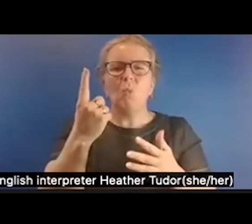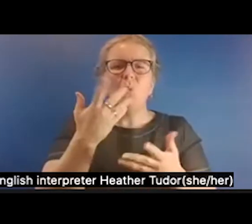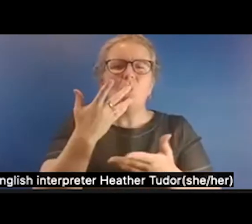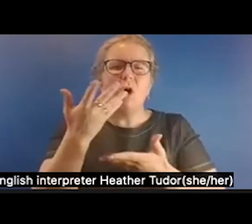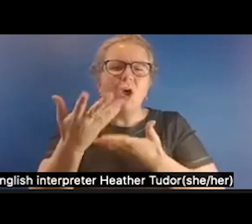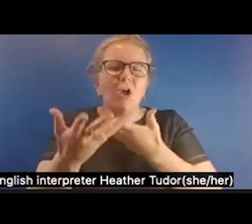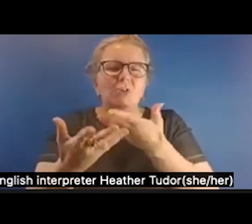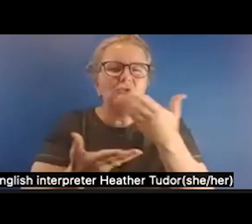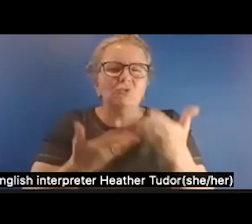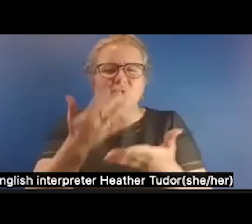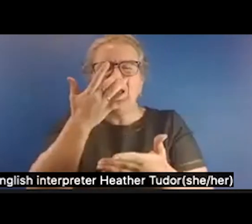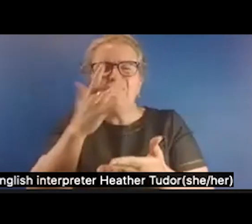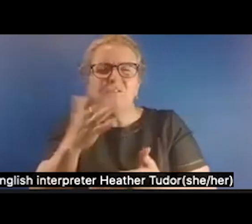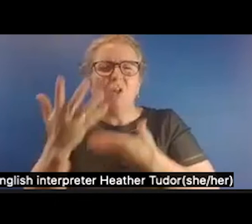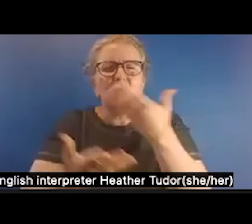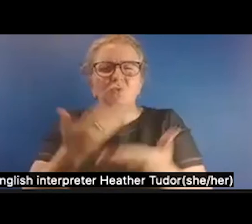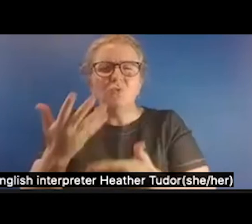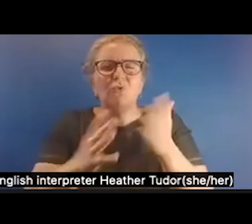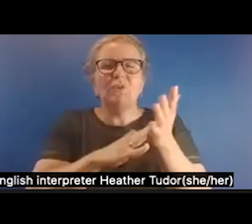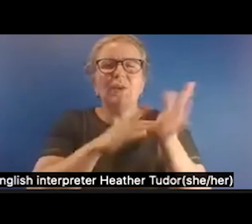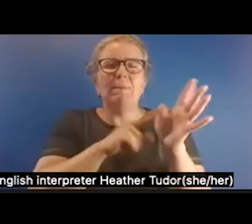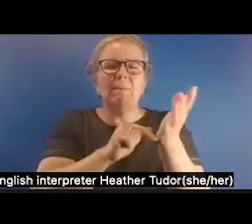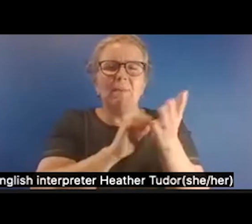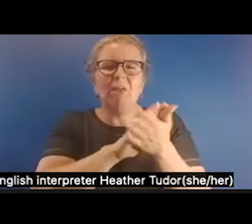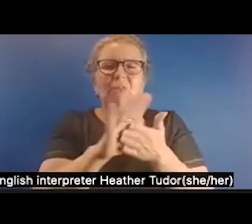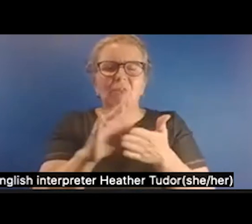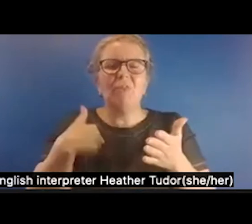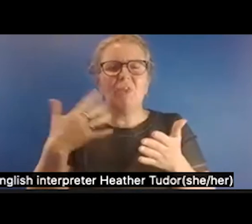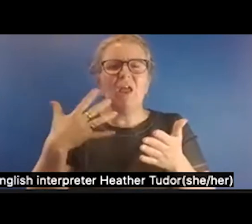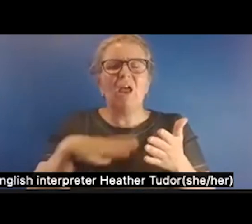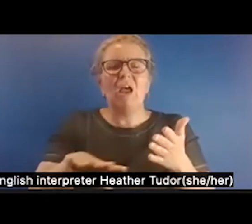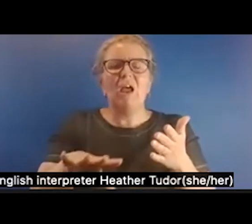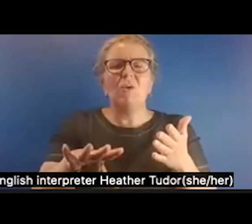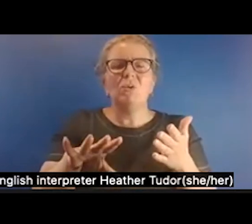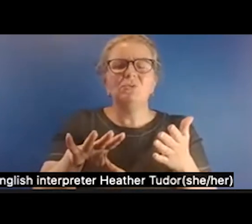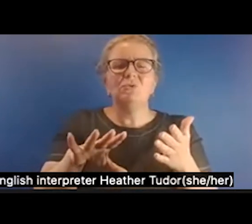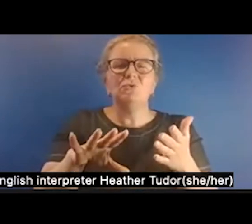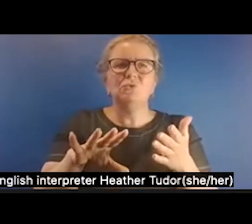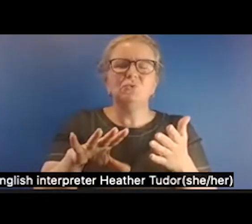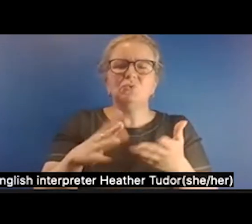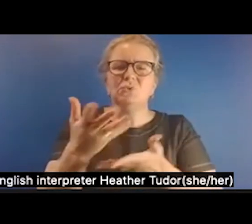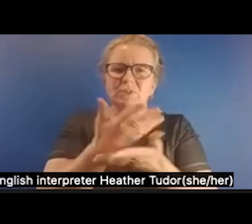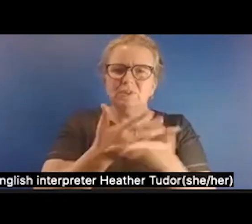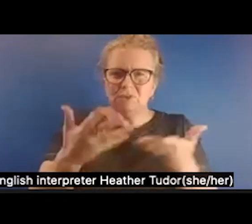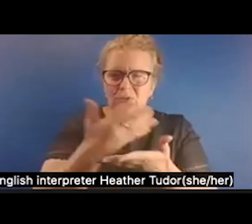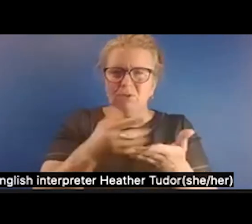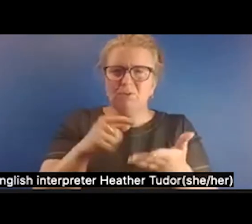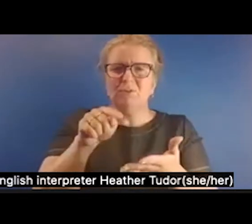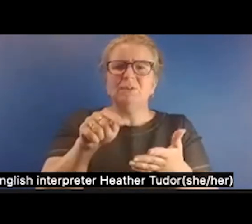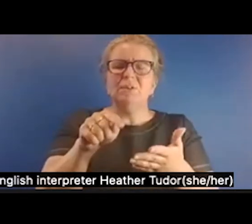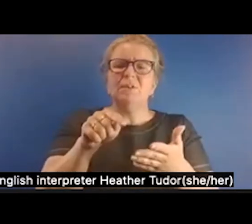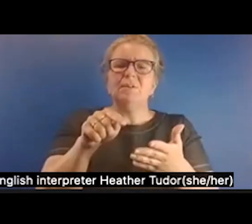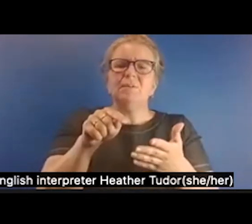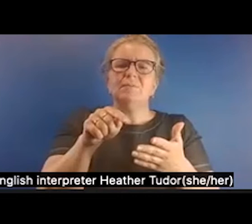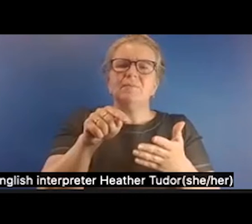mythical belief that 4 sections of the caste hierarchy system have emerged out of body